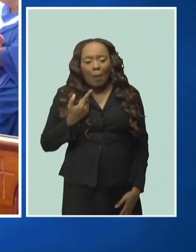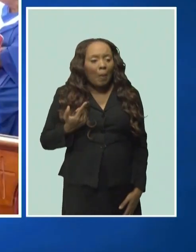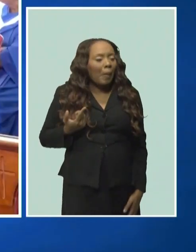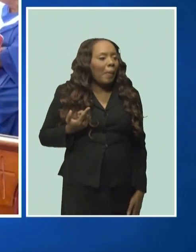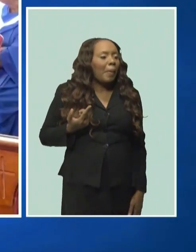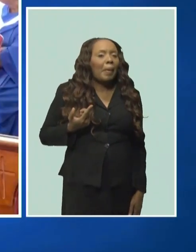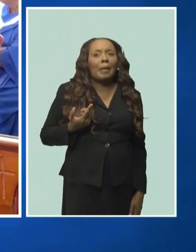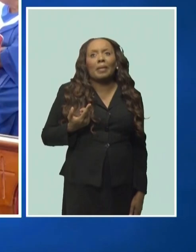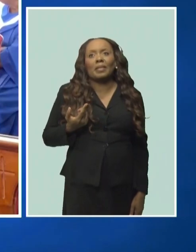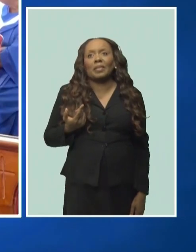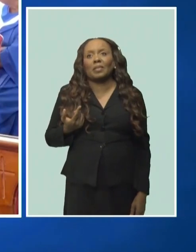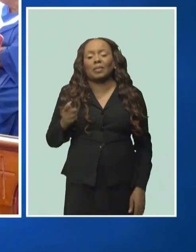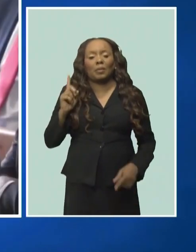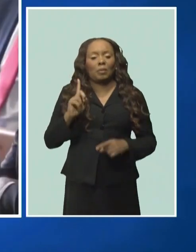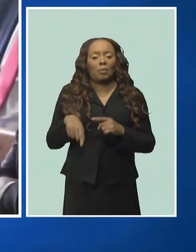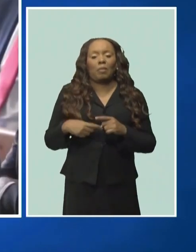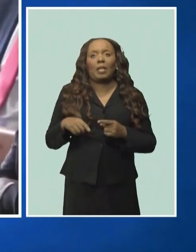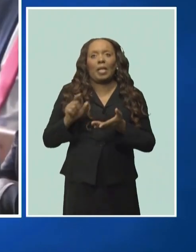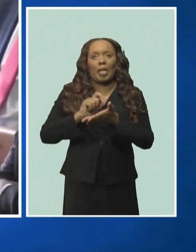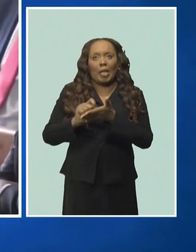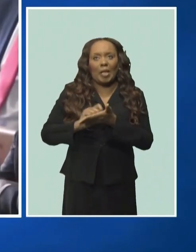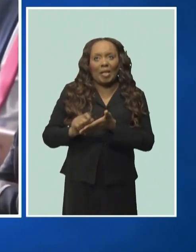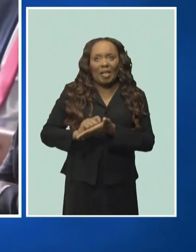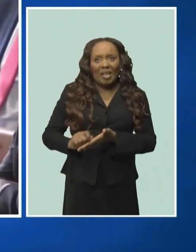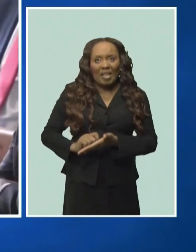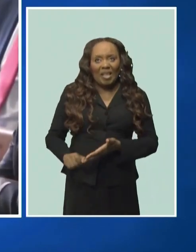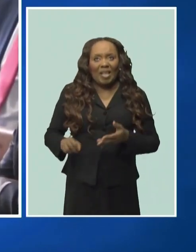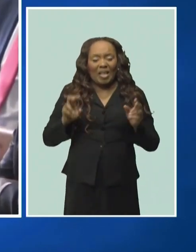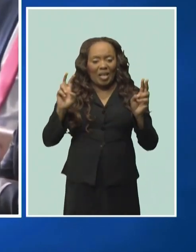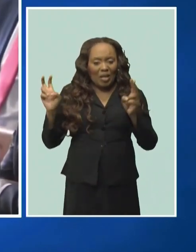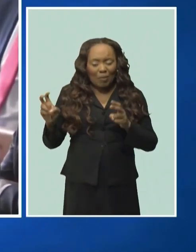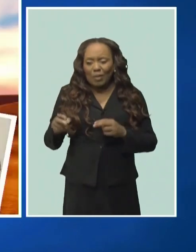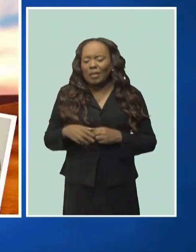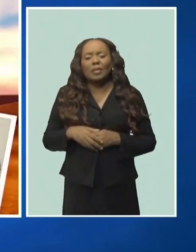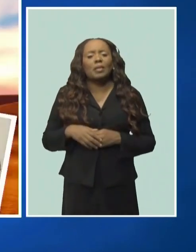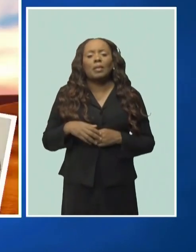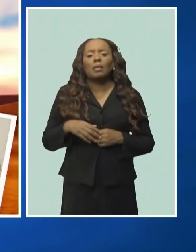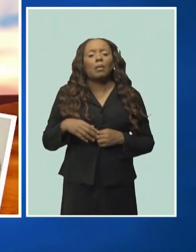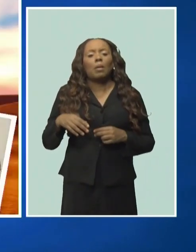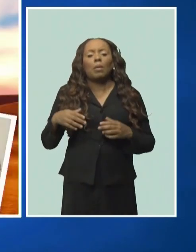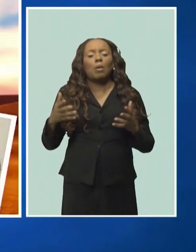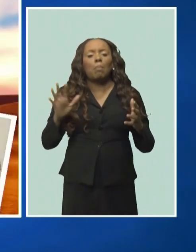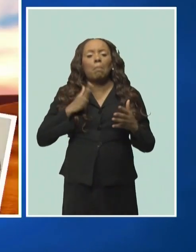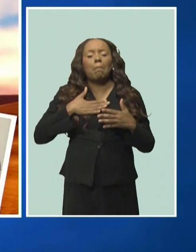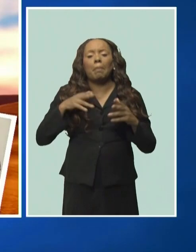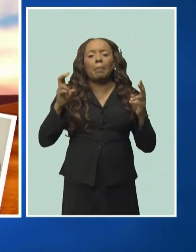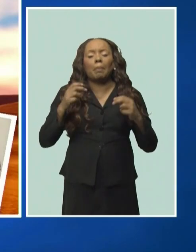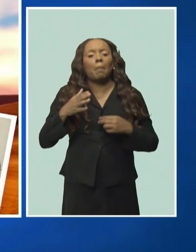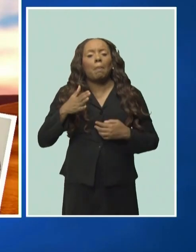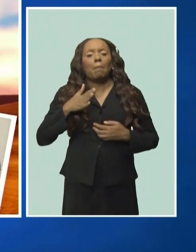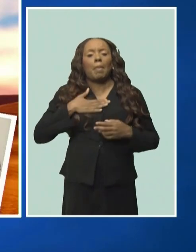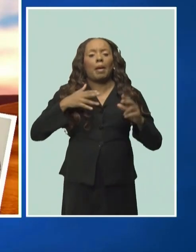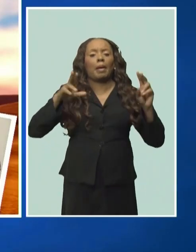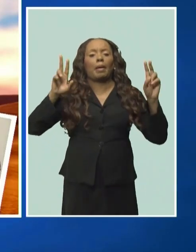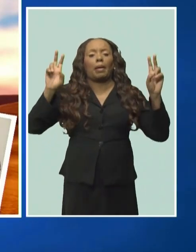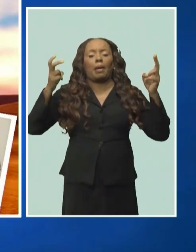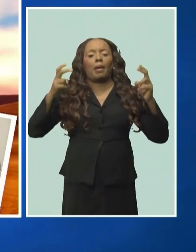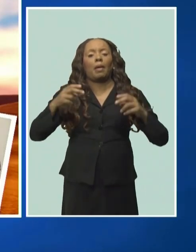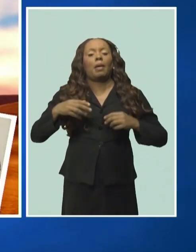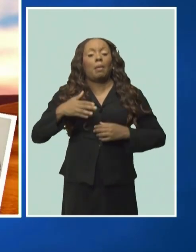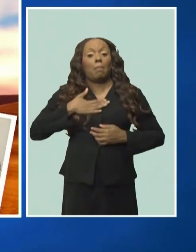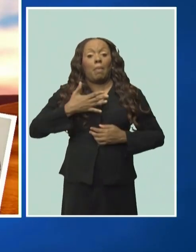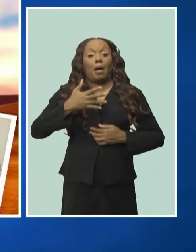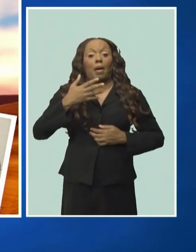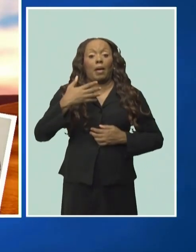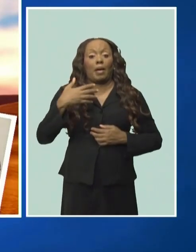for us to write compositions with topics like my hero, the person I admired most, my favorite person, and inevitably I